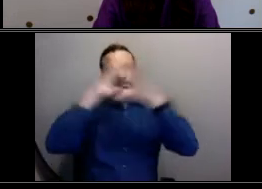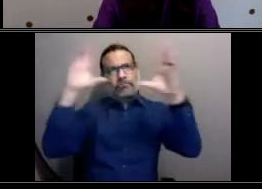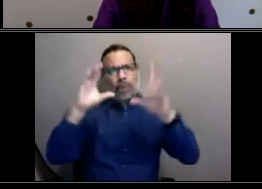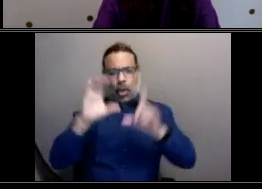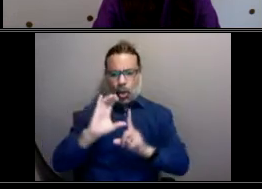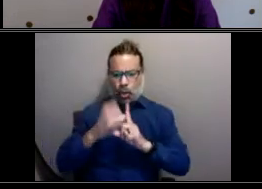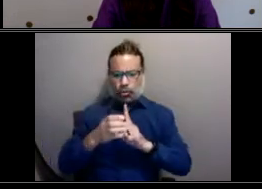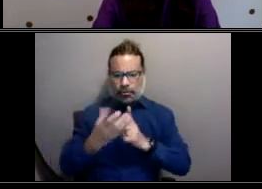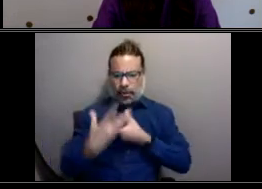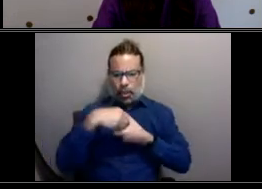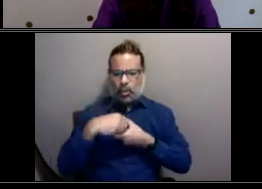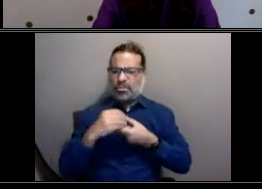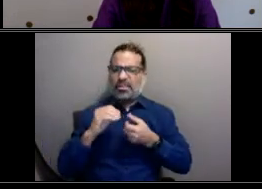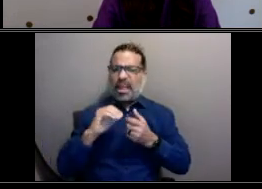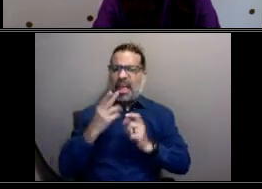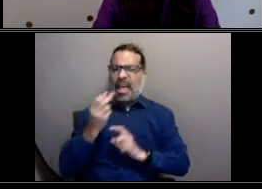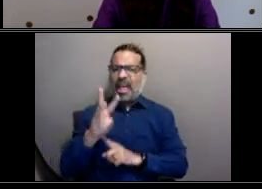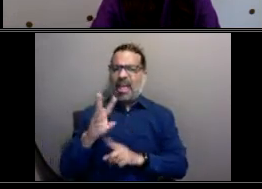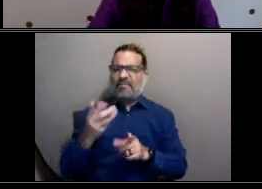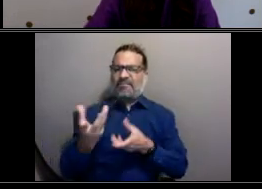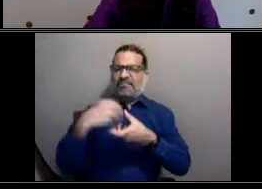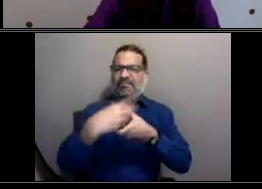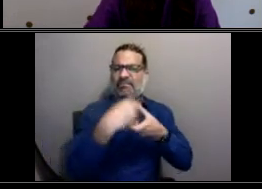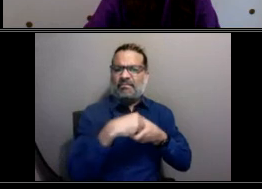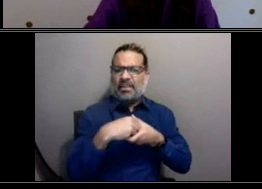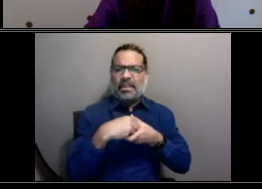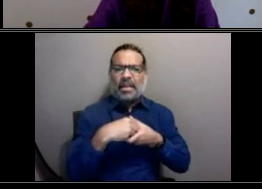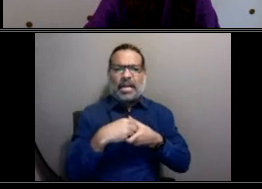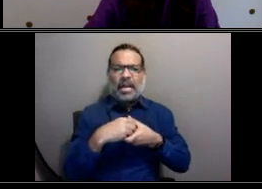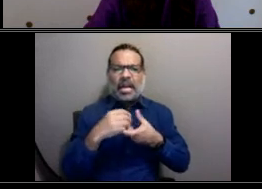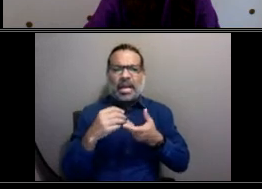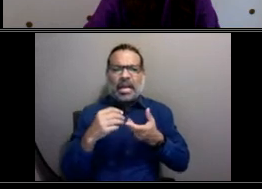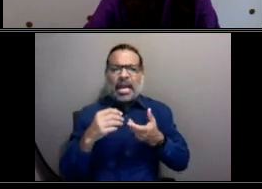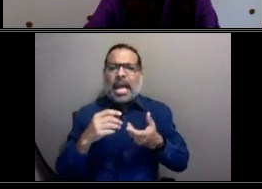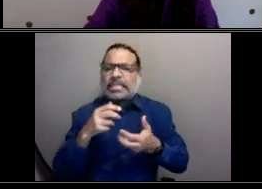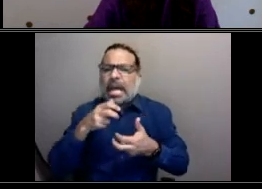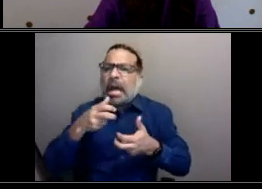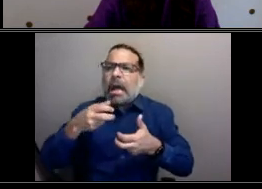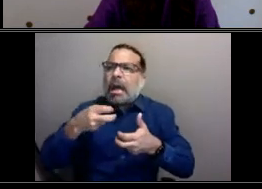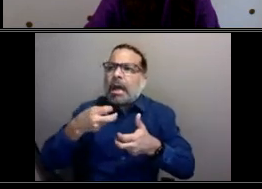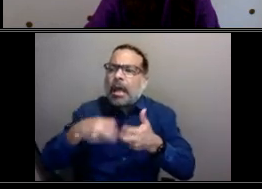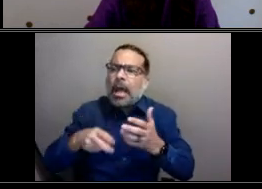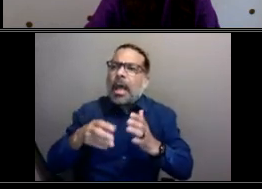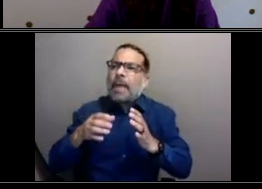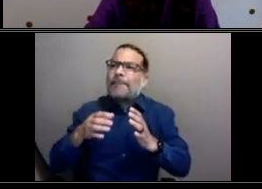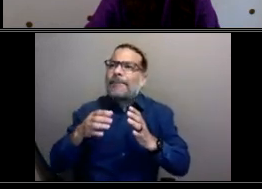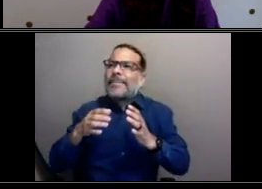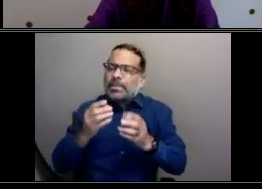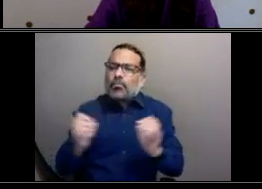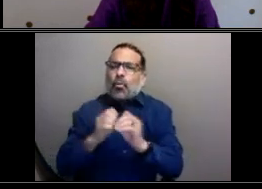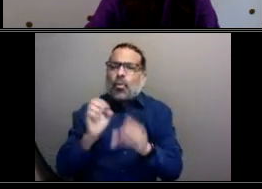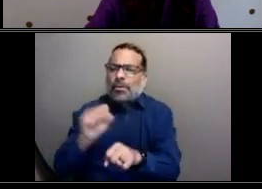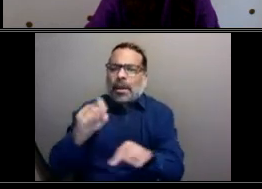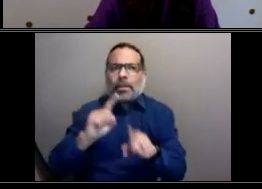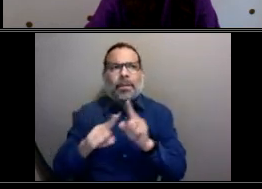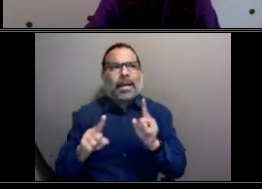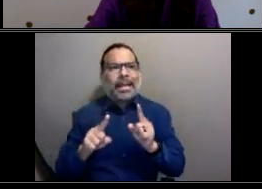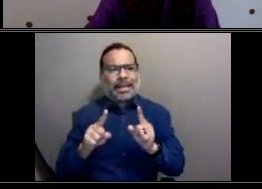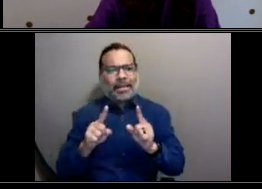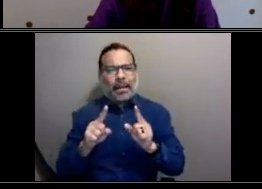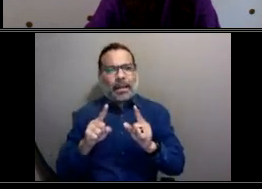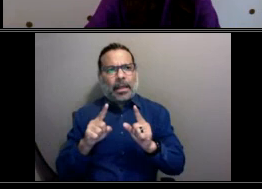right? How it bakes into that. It's not additional. Sure, it's more work, but it fits into something of what your company